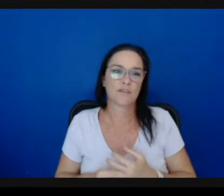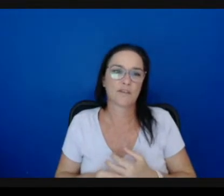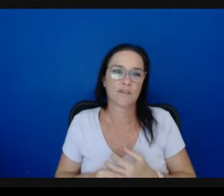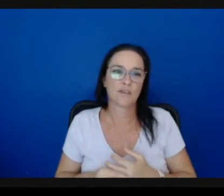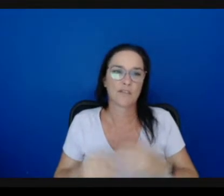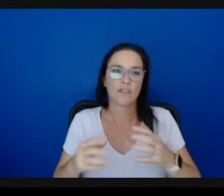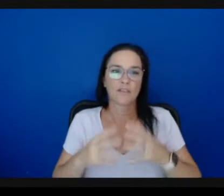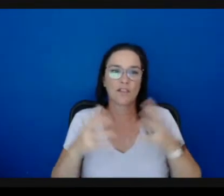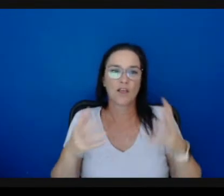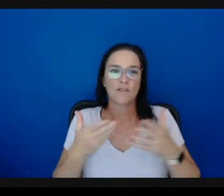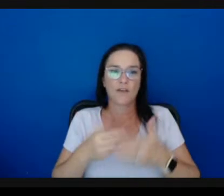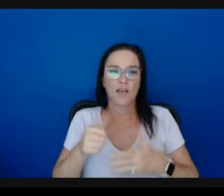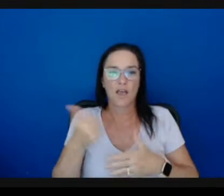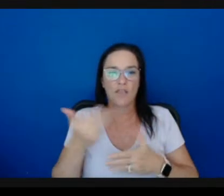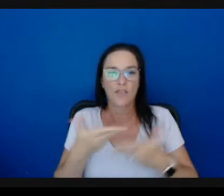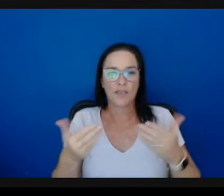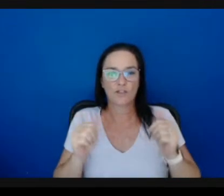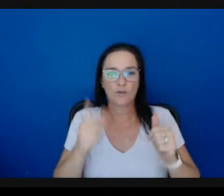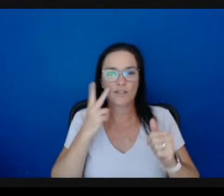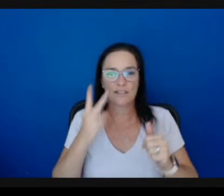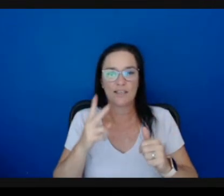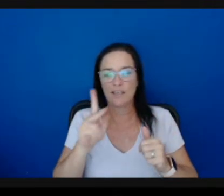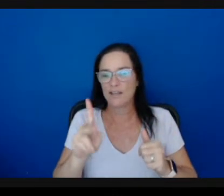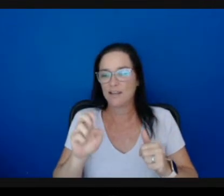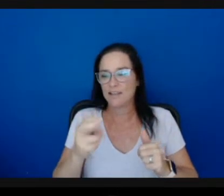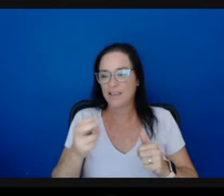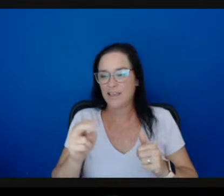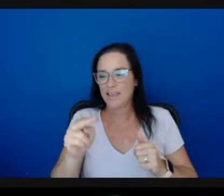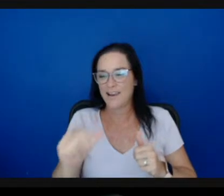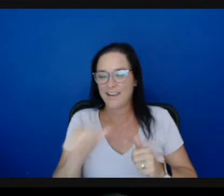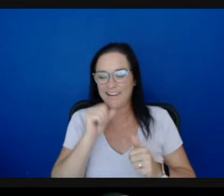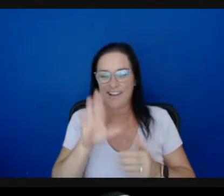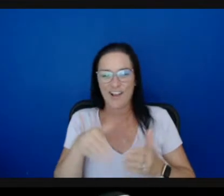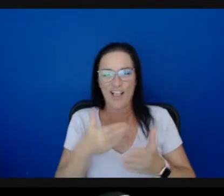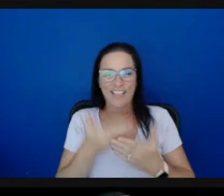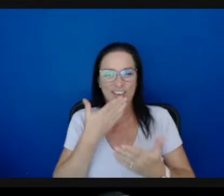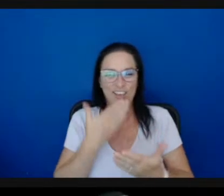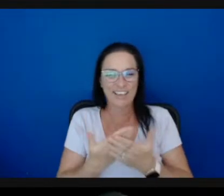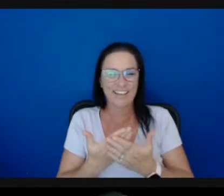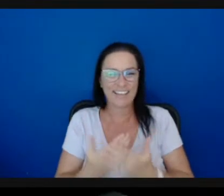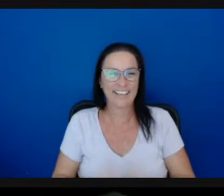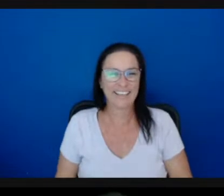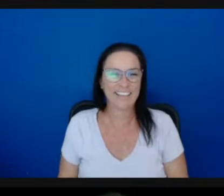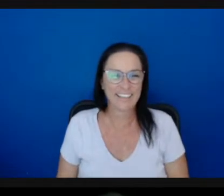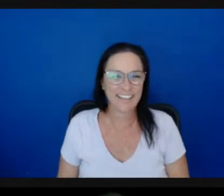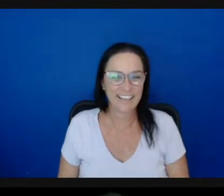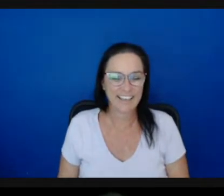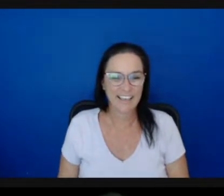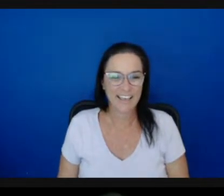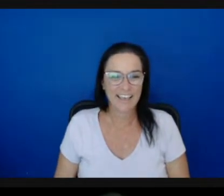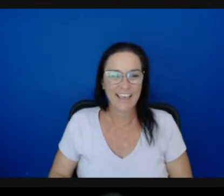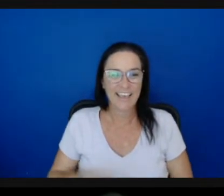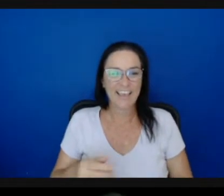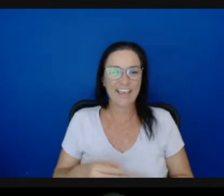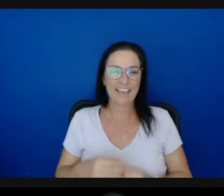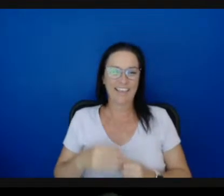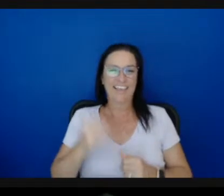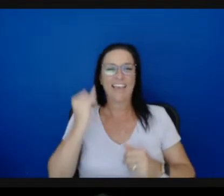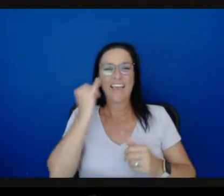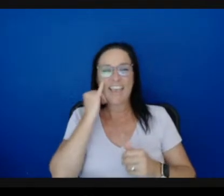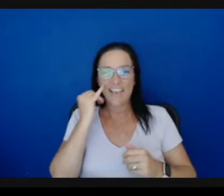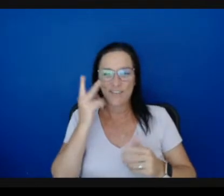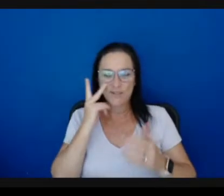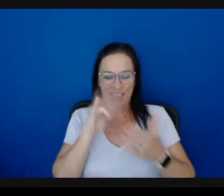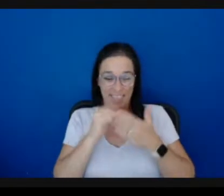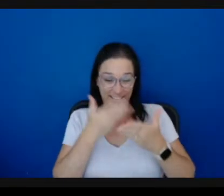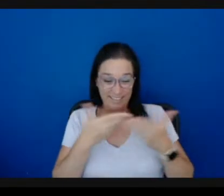lot of other things you can see down at Kahina too. Not all of them good. If that's the case, you're looking the wrong way. You gotta look at the lava flow. That's what